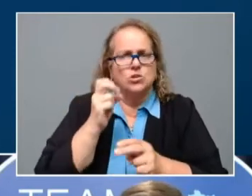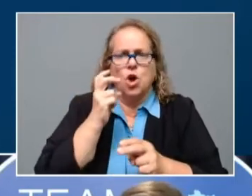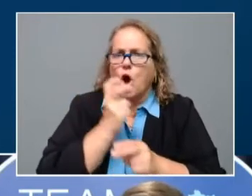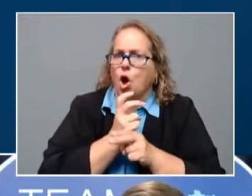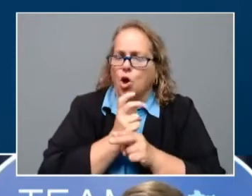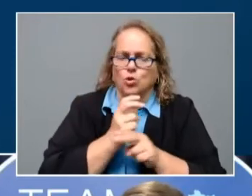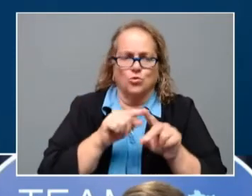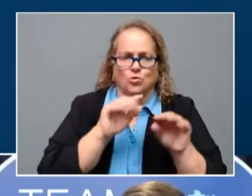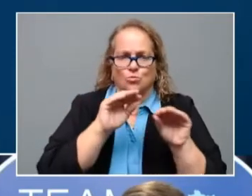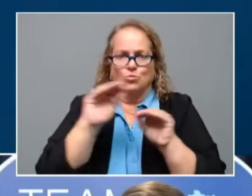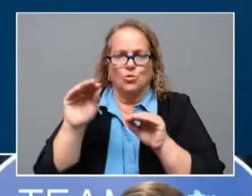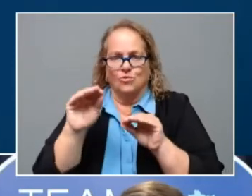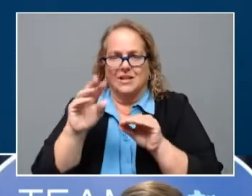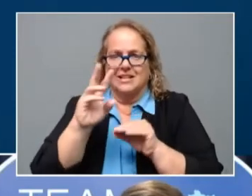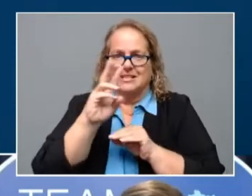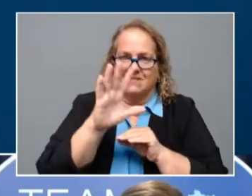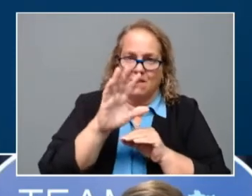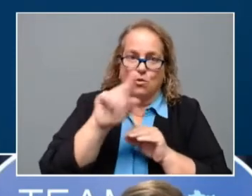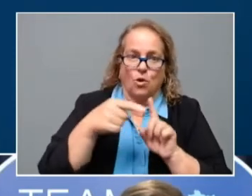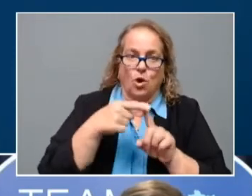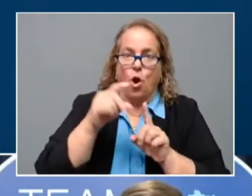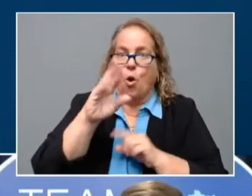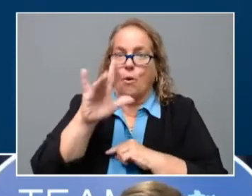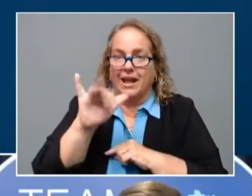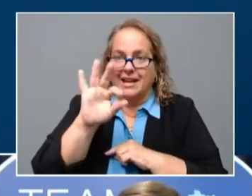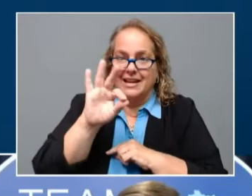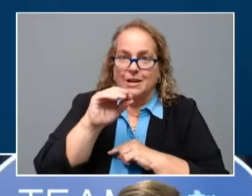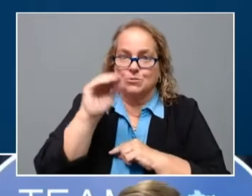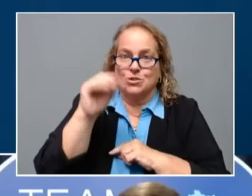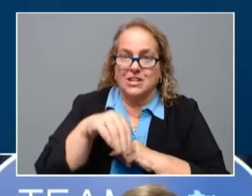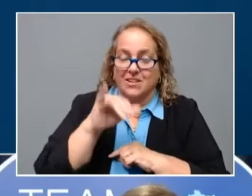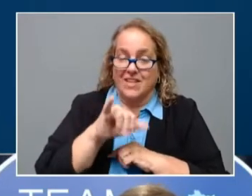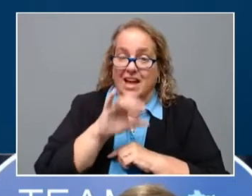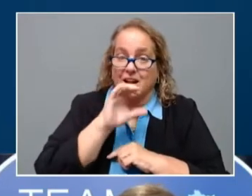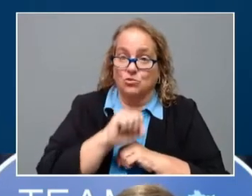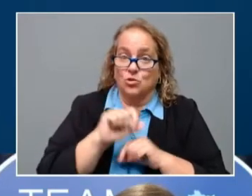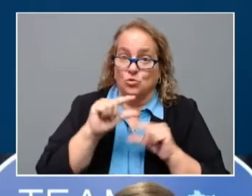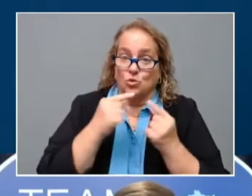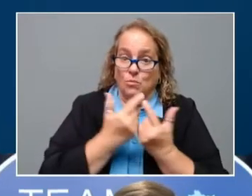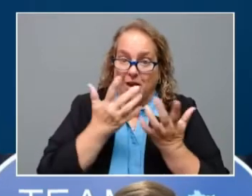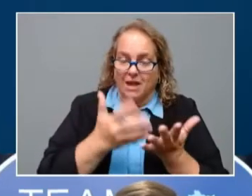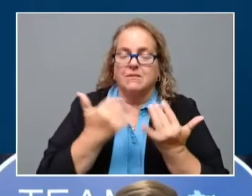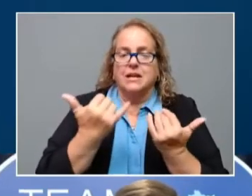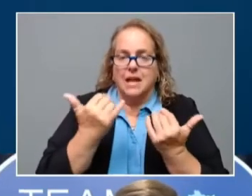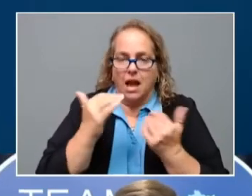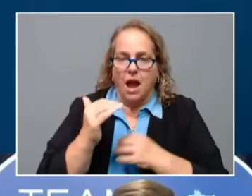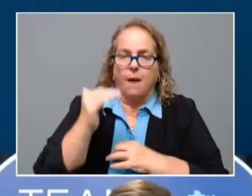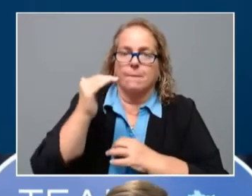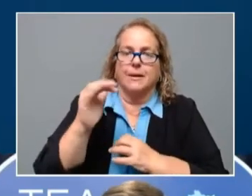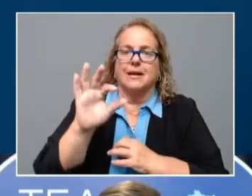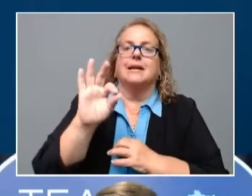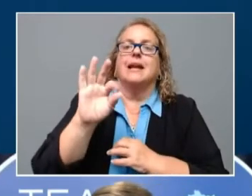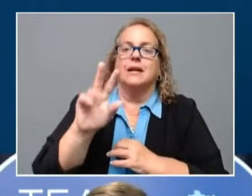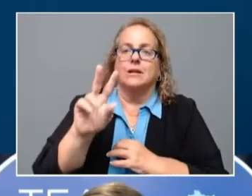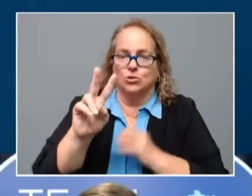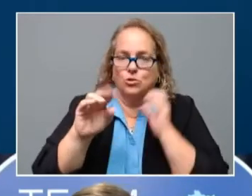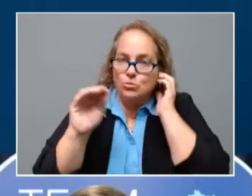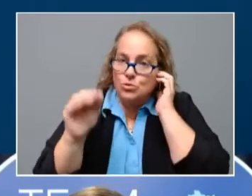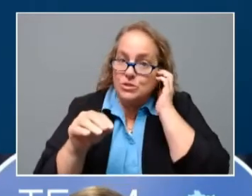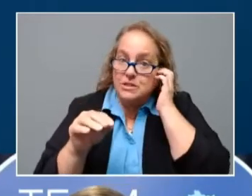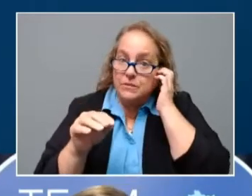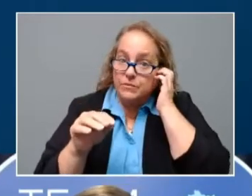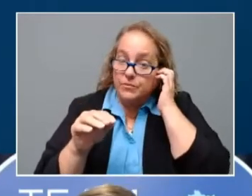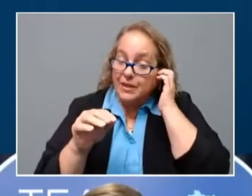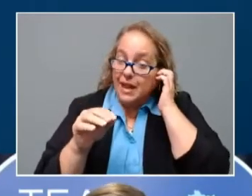there was only 9% of that age group left that hadn't been vaccinated. We are now up to 92%. Every percentage point